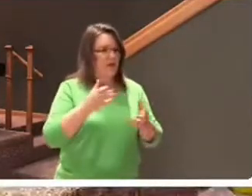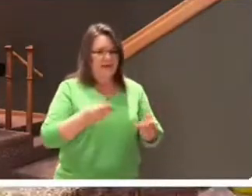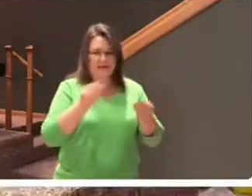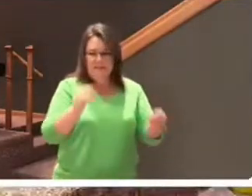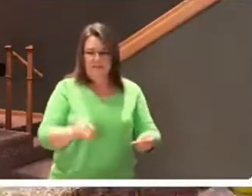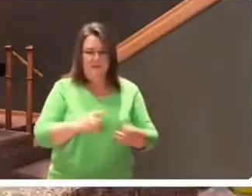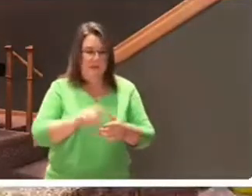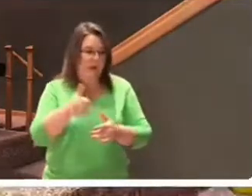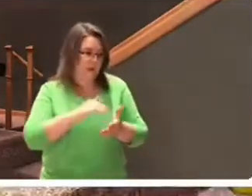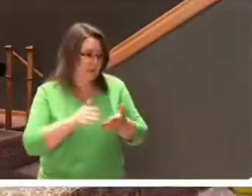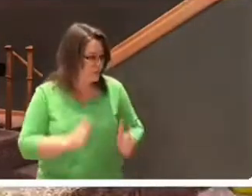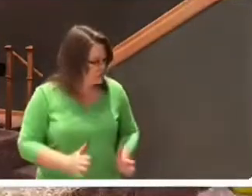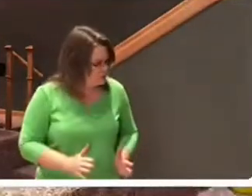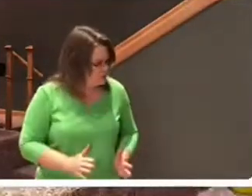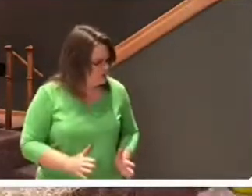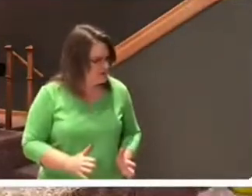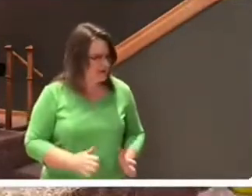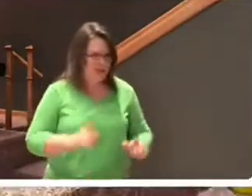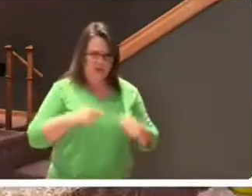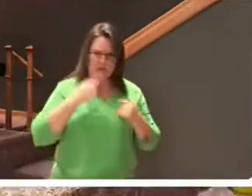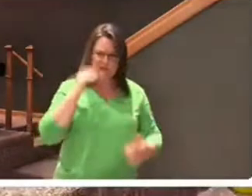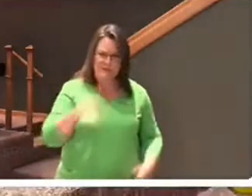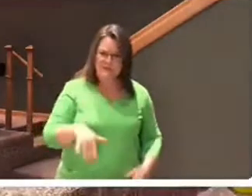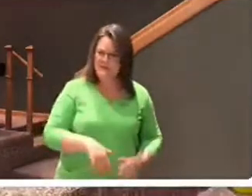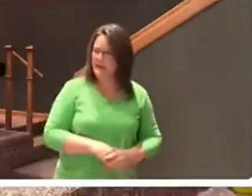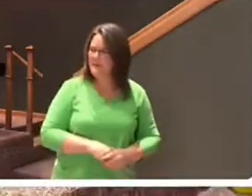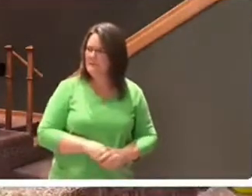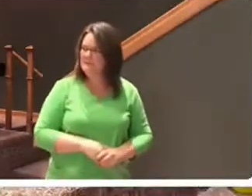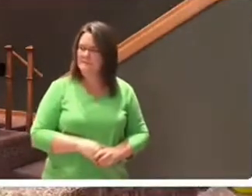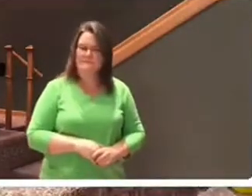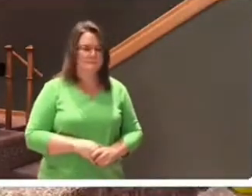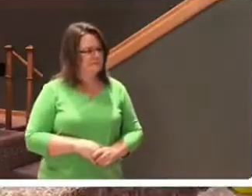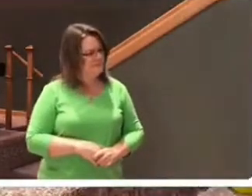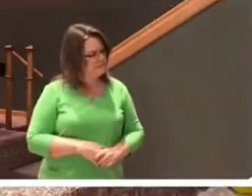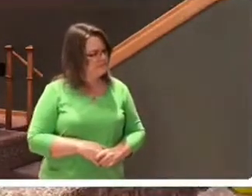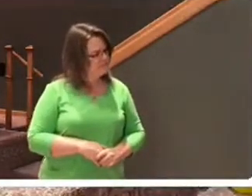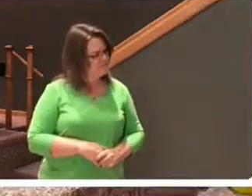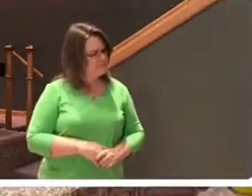another student. You ever been there?